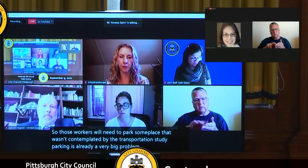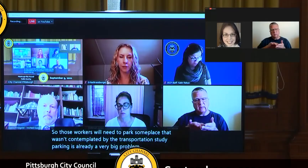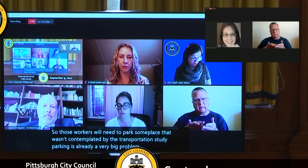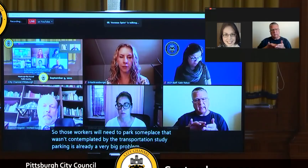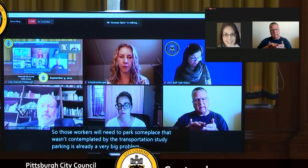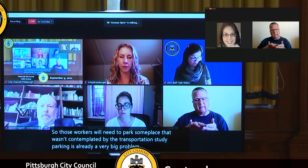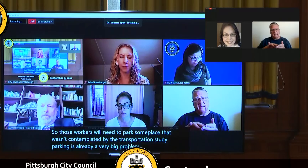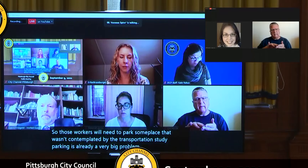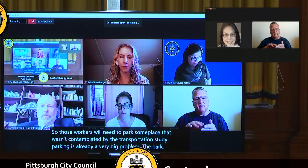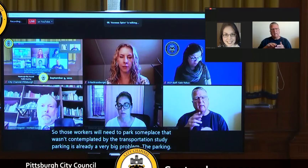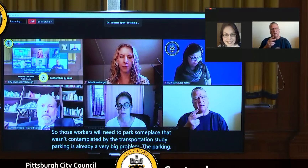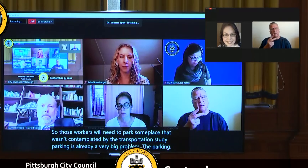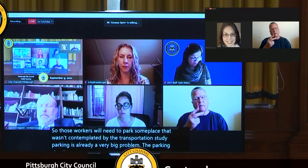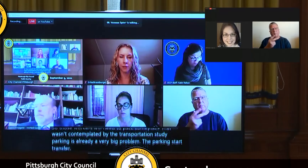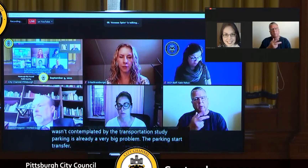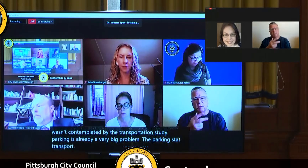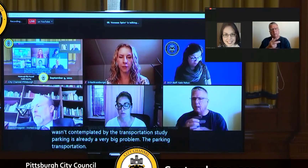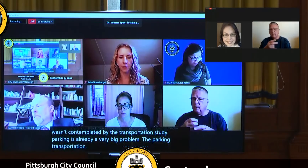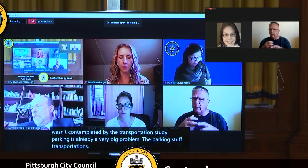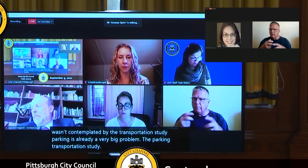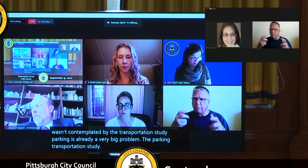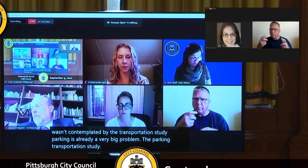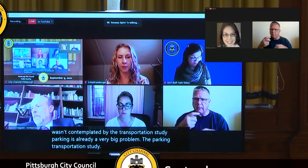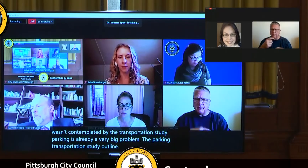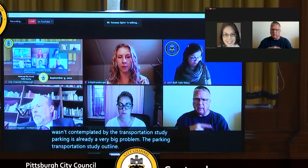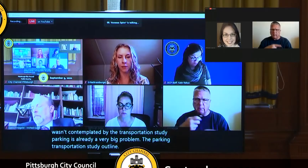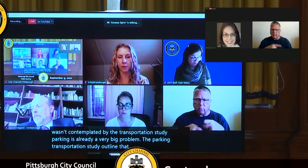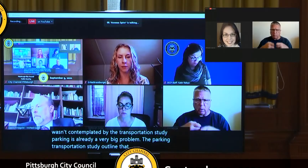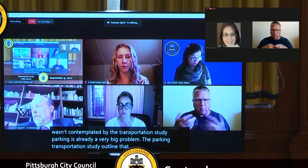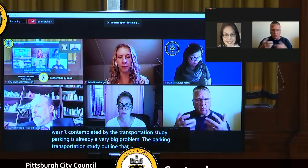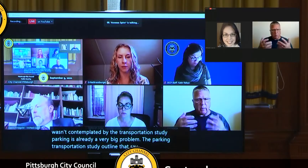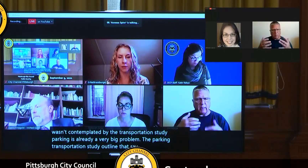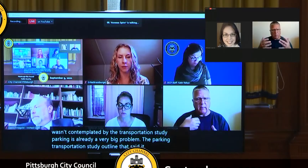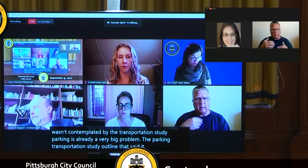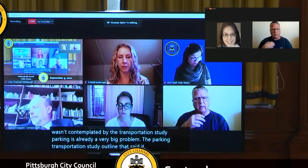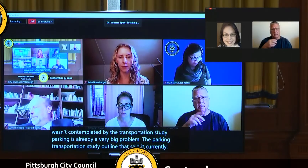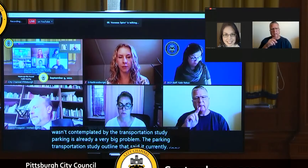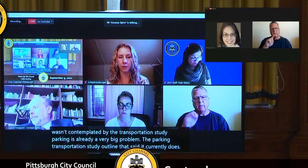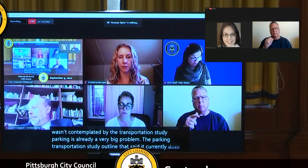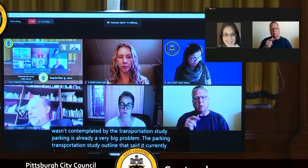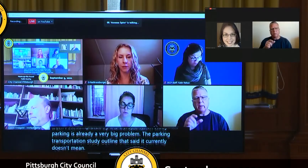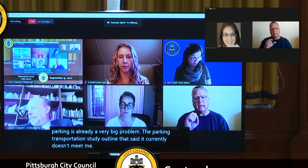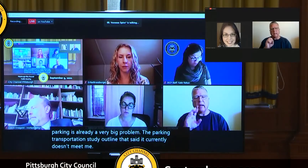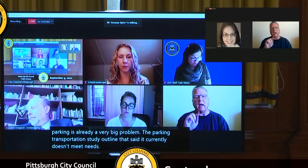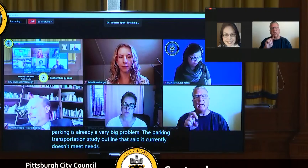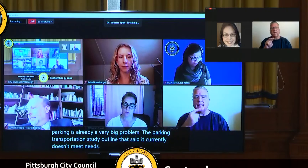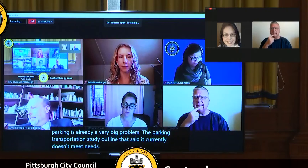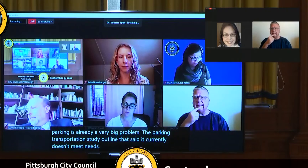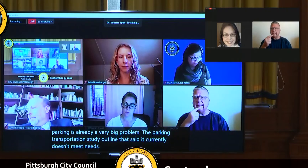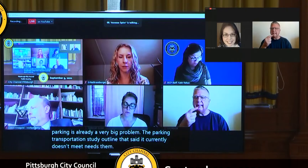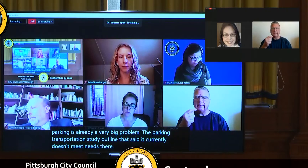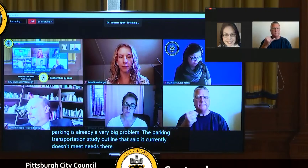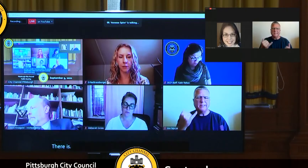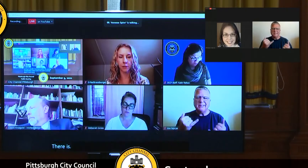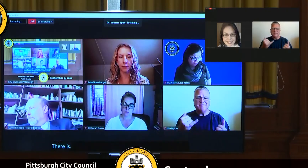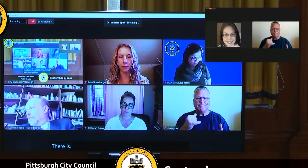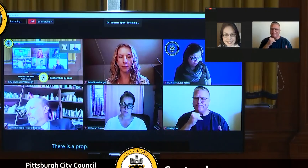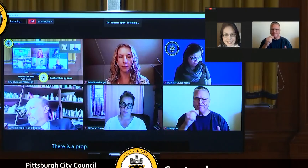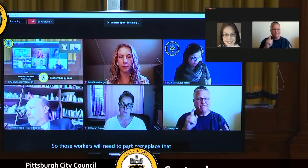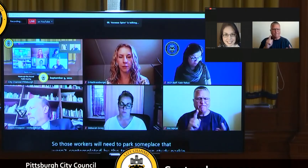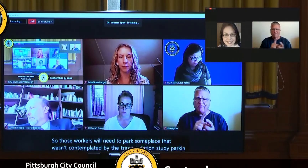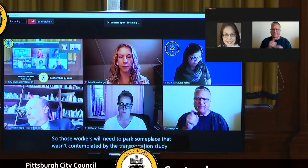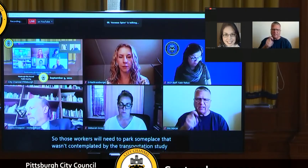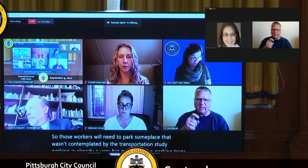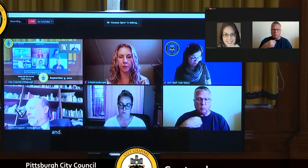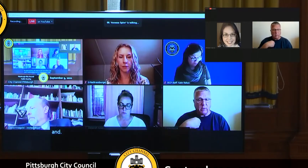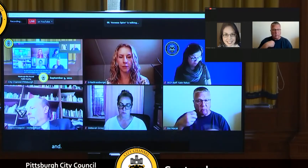The transportation study outlined that, said it currently doesn't meet needs. There is a problem on our street